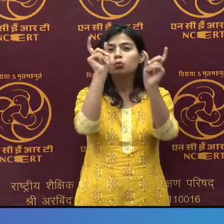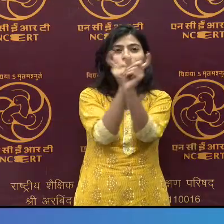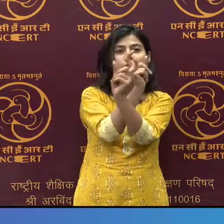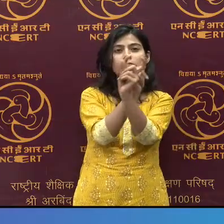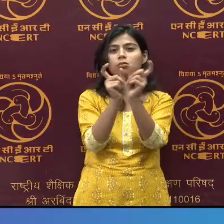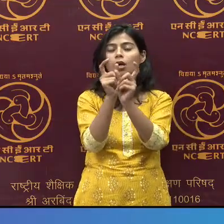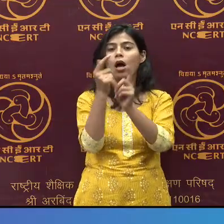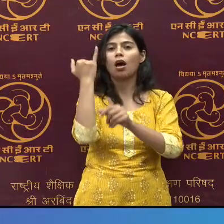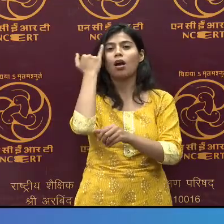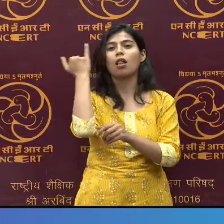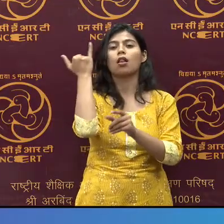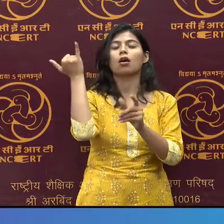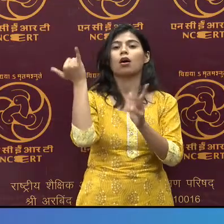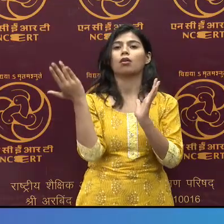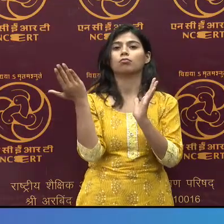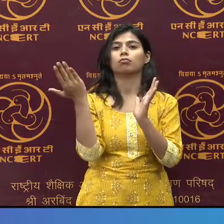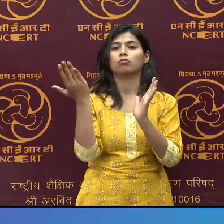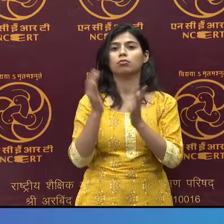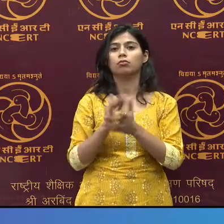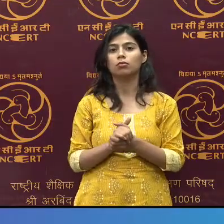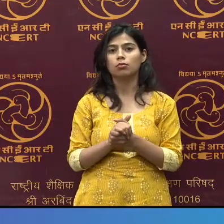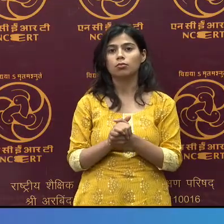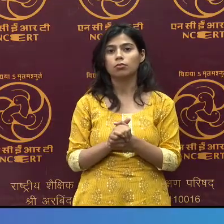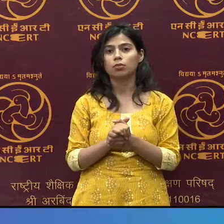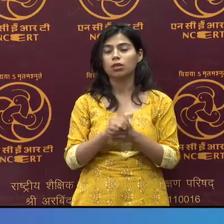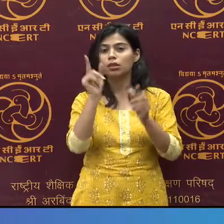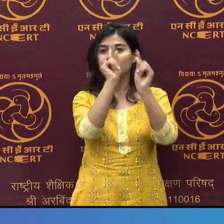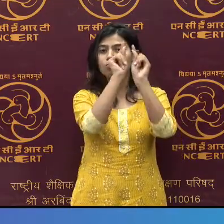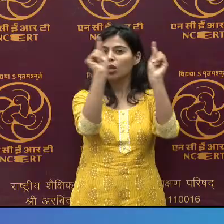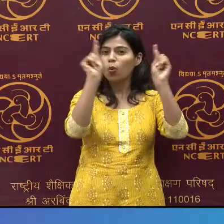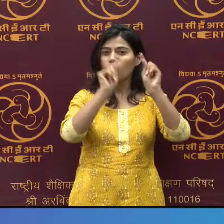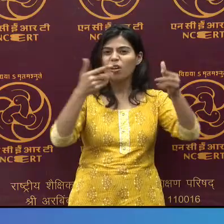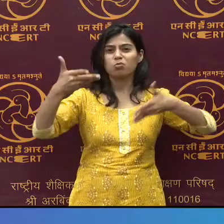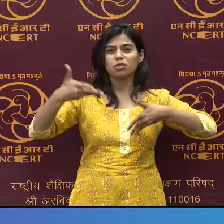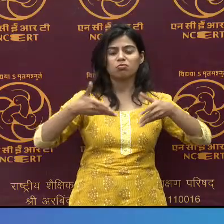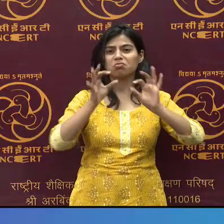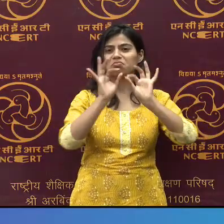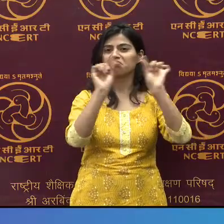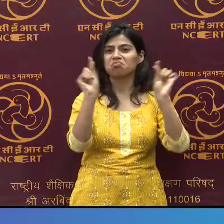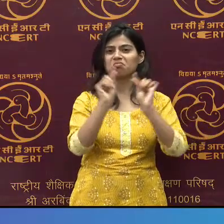or their ideas in a proper manner, like they do not club